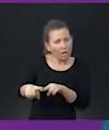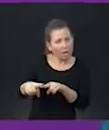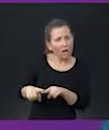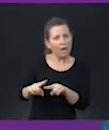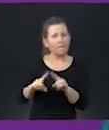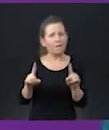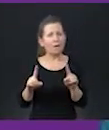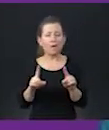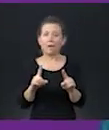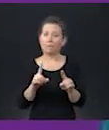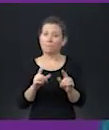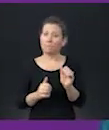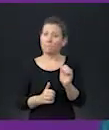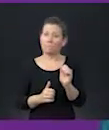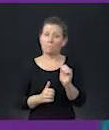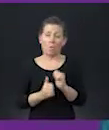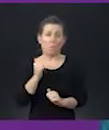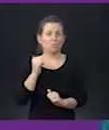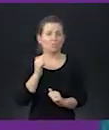maybe one other family member, but